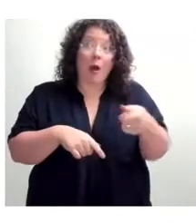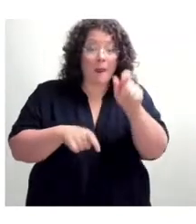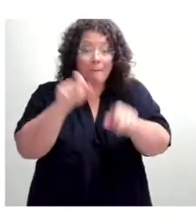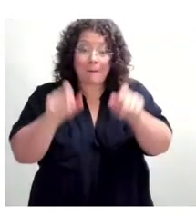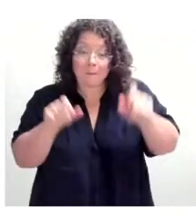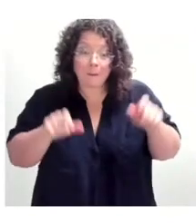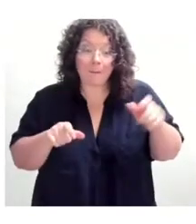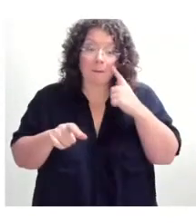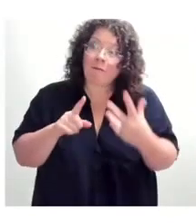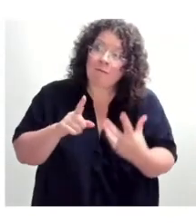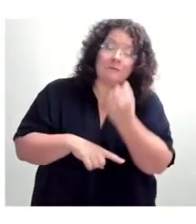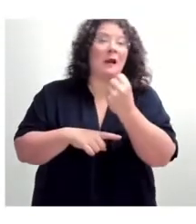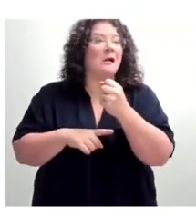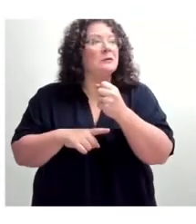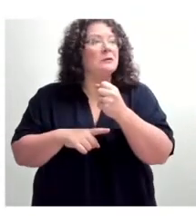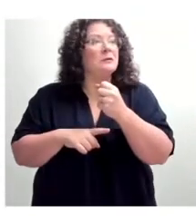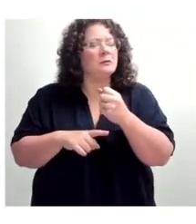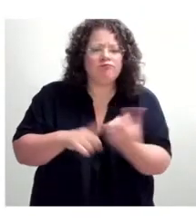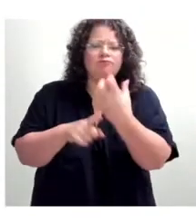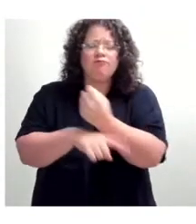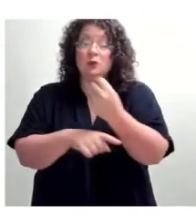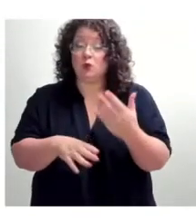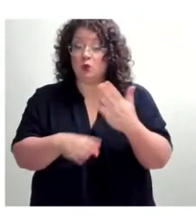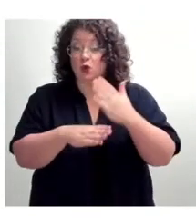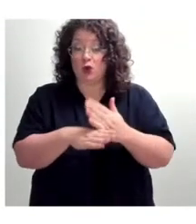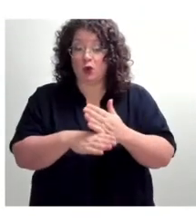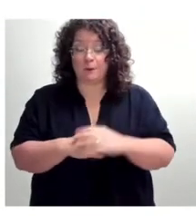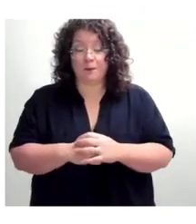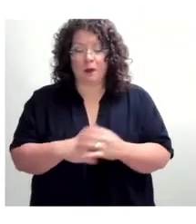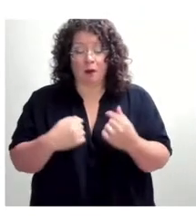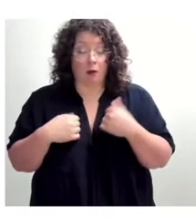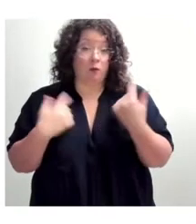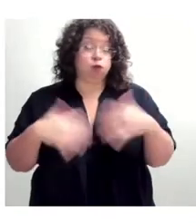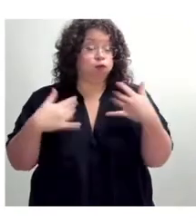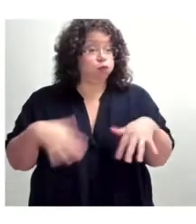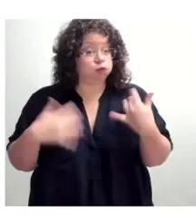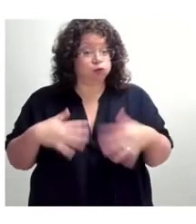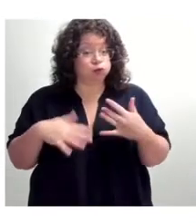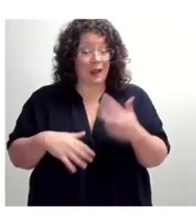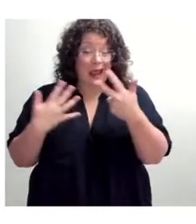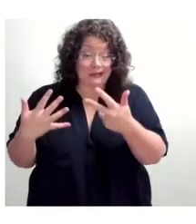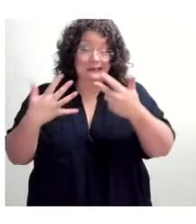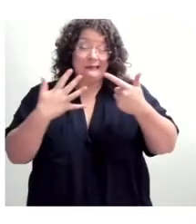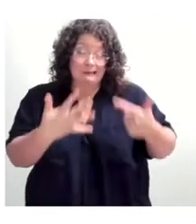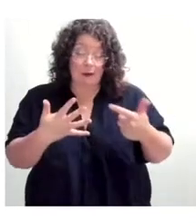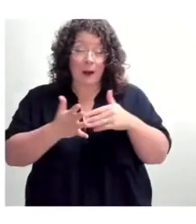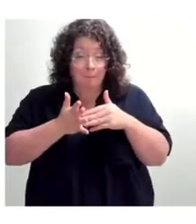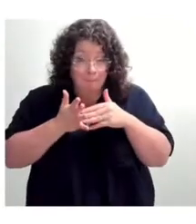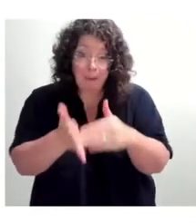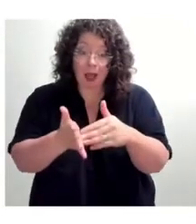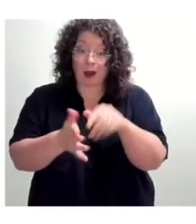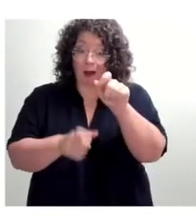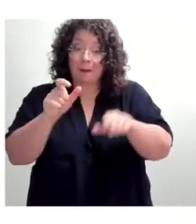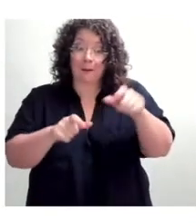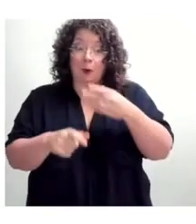app in travel at a local country level. So it just shows that if we are thoughtful about the products